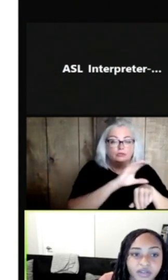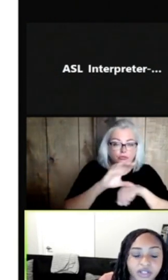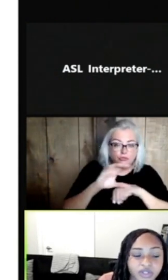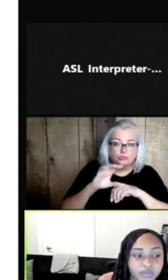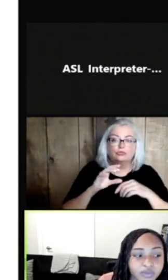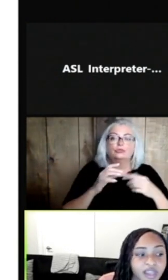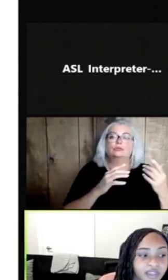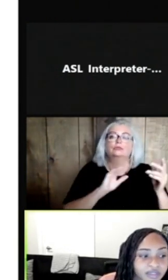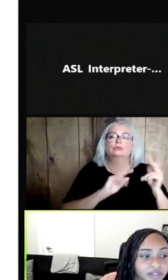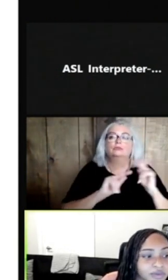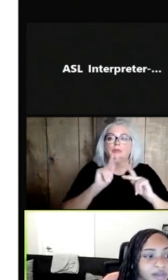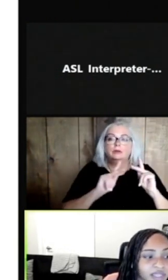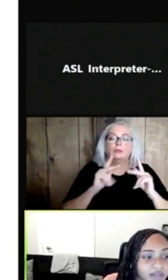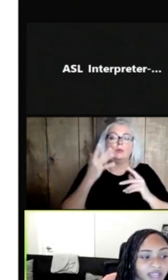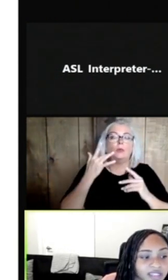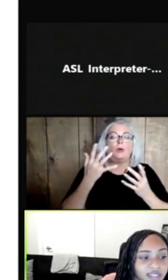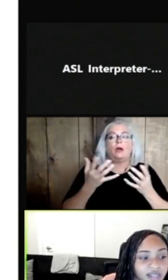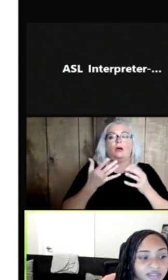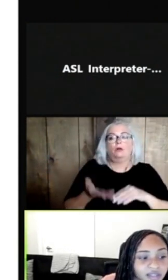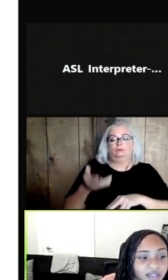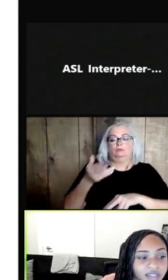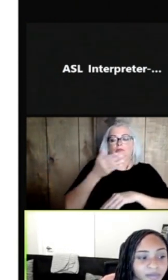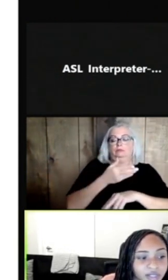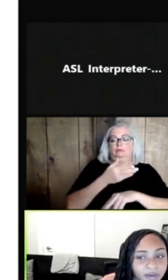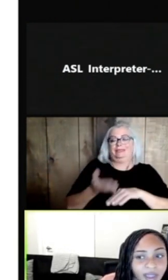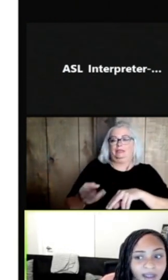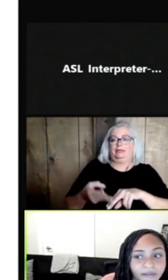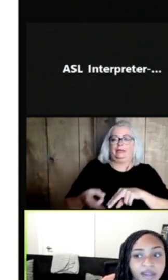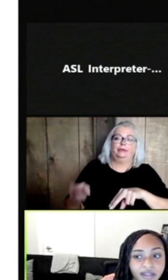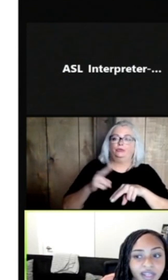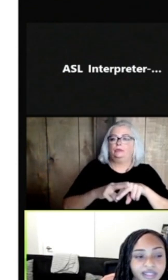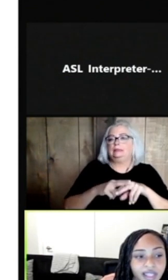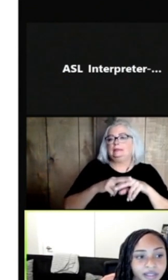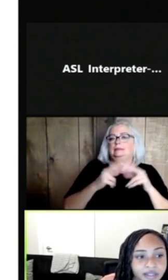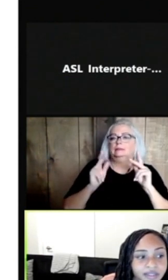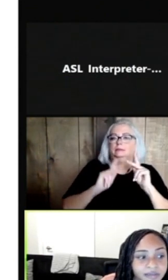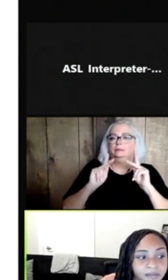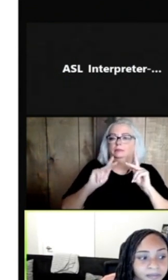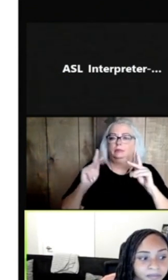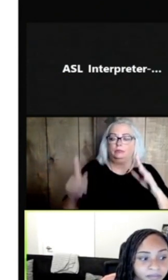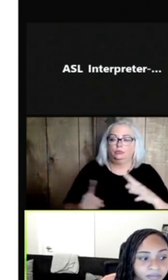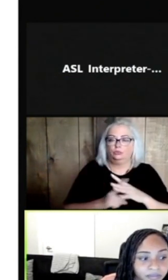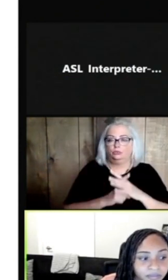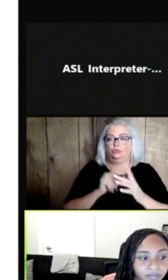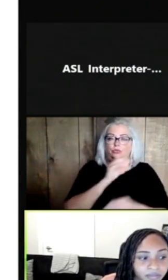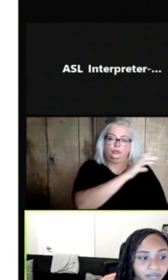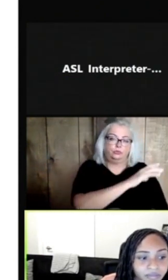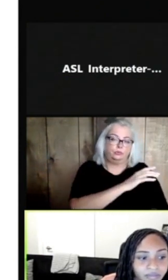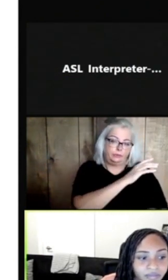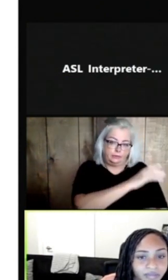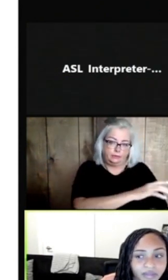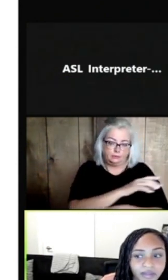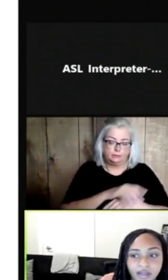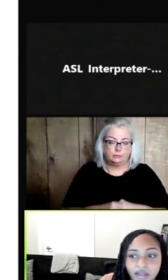the amount of individuals that do come and get vaccinated at the clinics that we do have. Next slide, please.